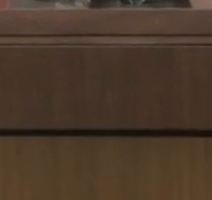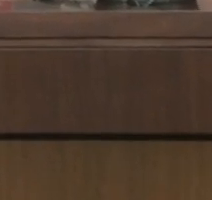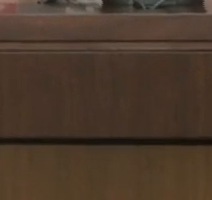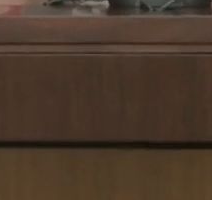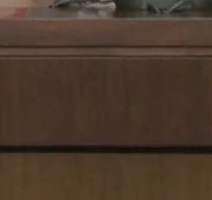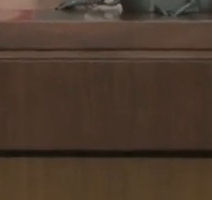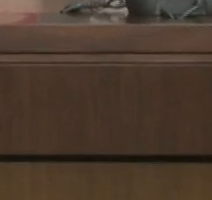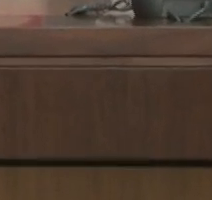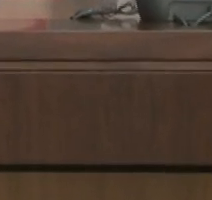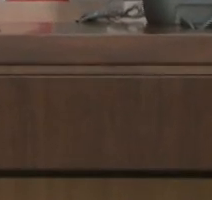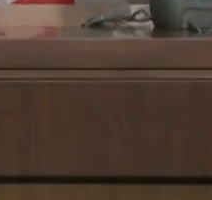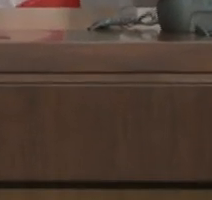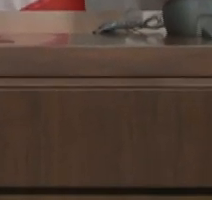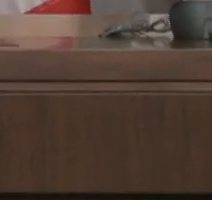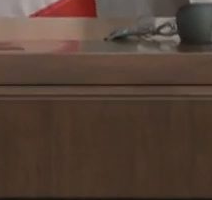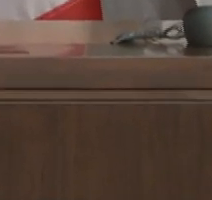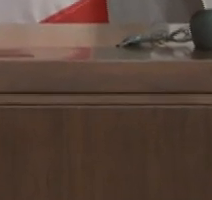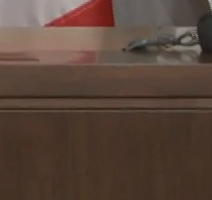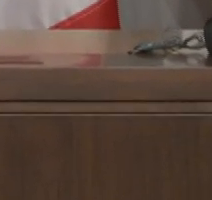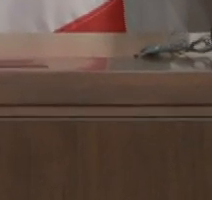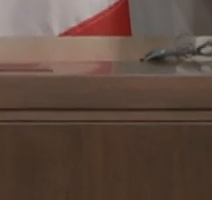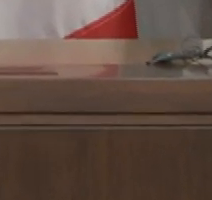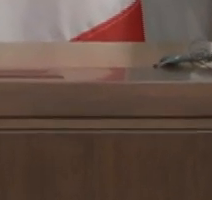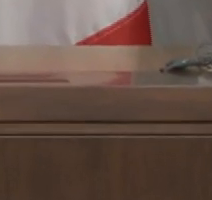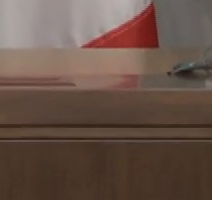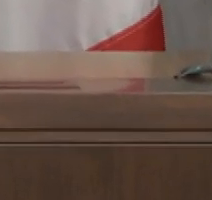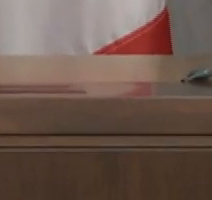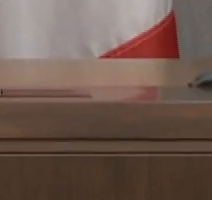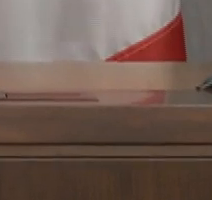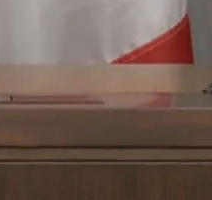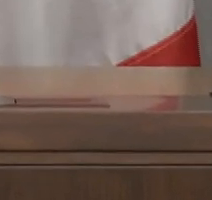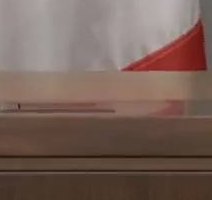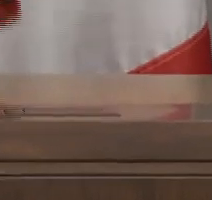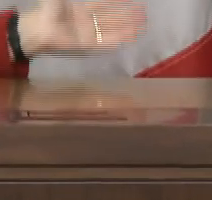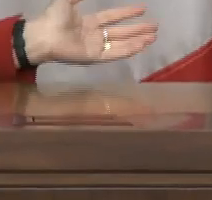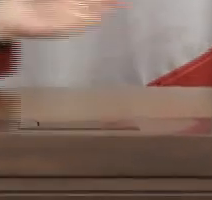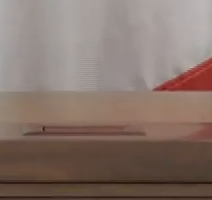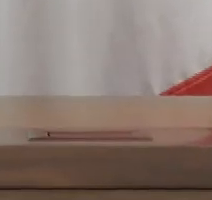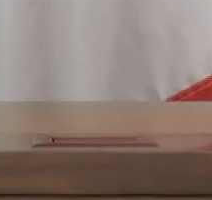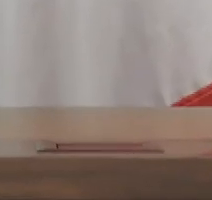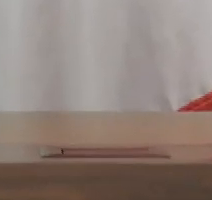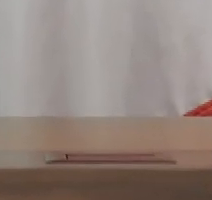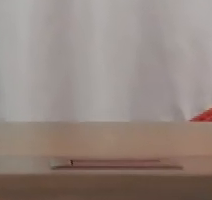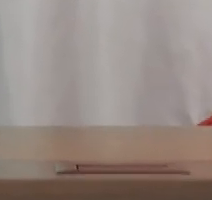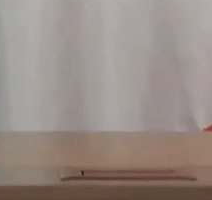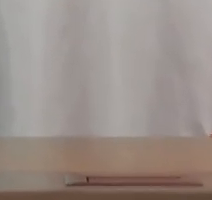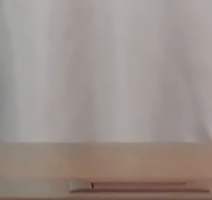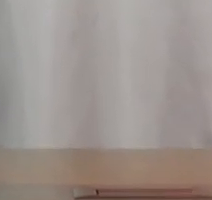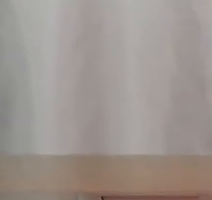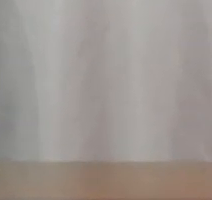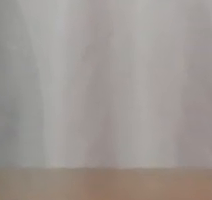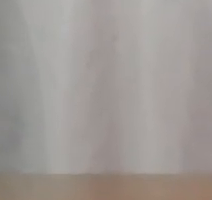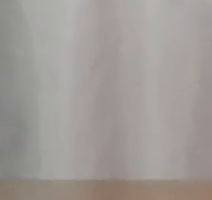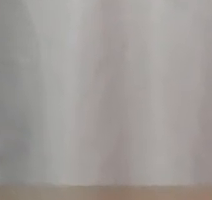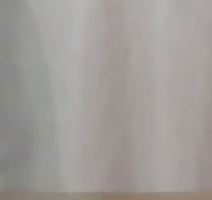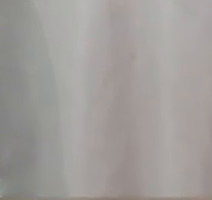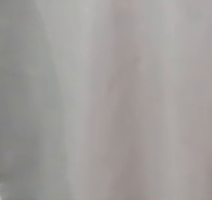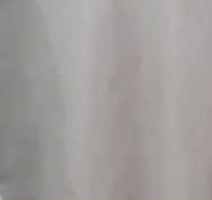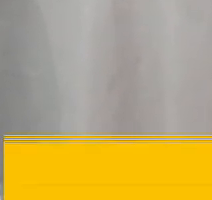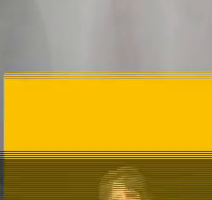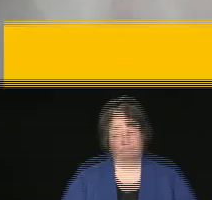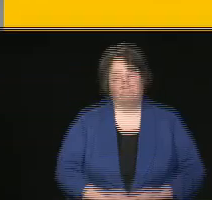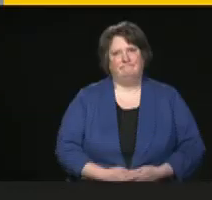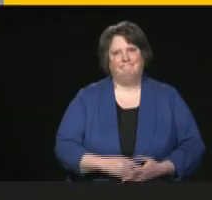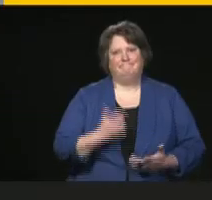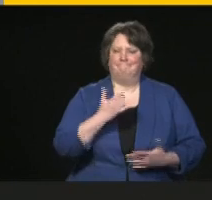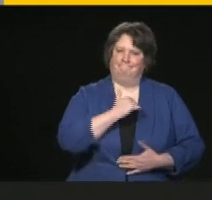merci de vous être. Thank you very much for being with us today. I apologize for being late, and